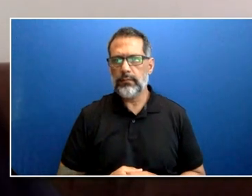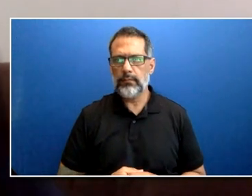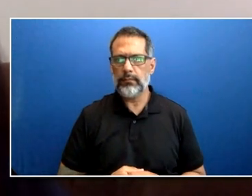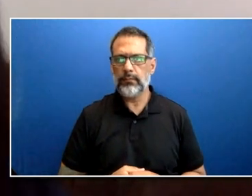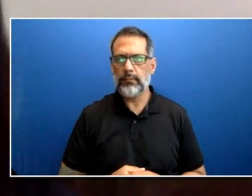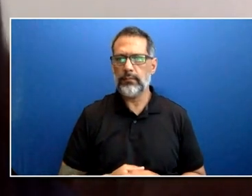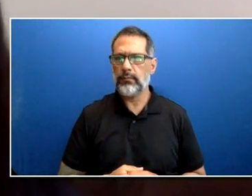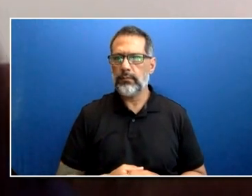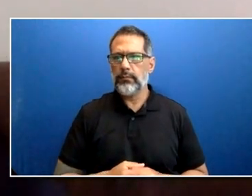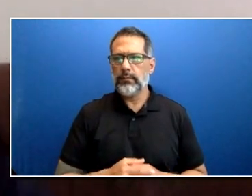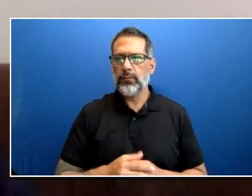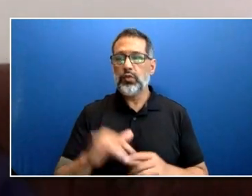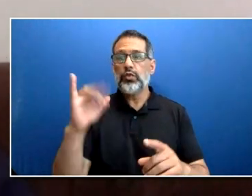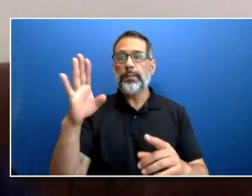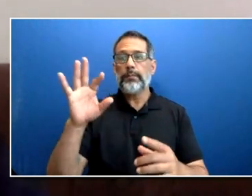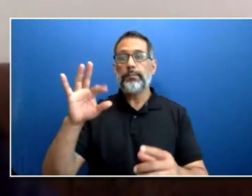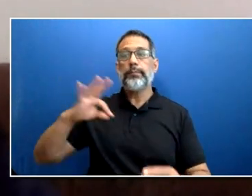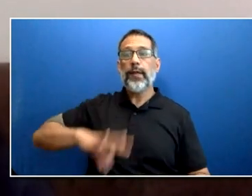Thank you.